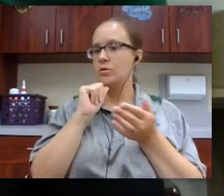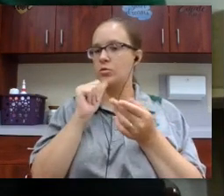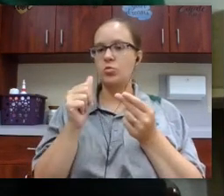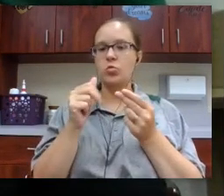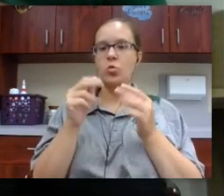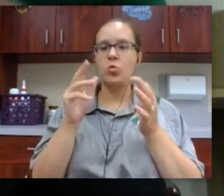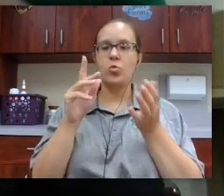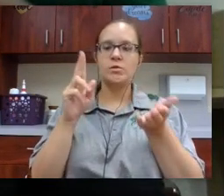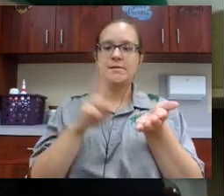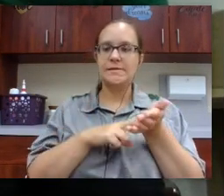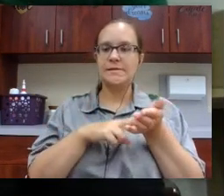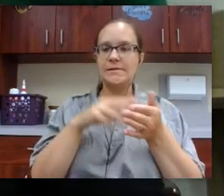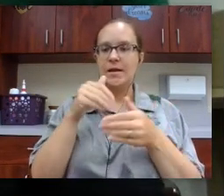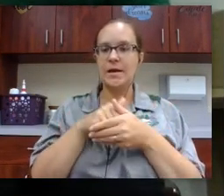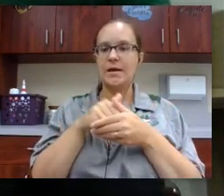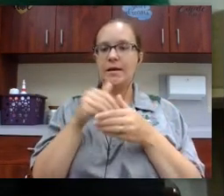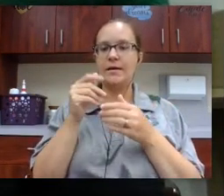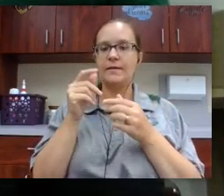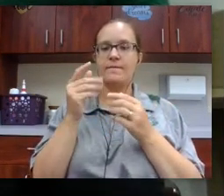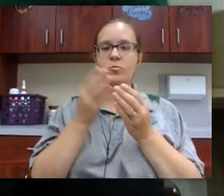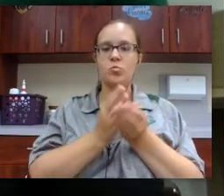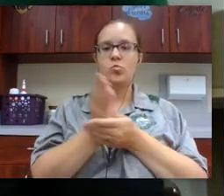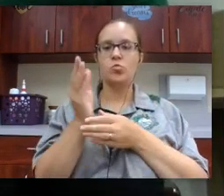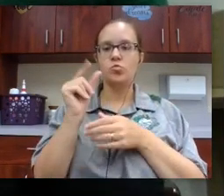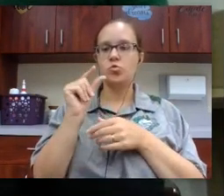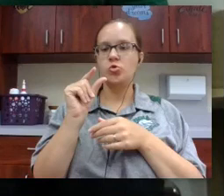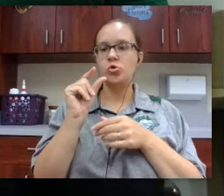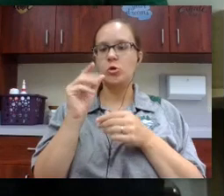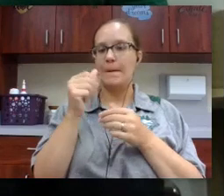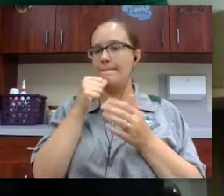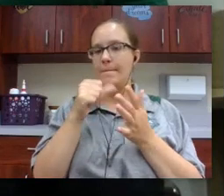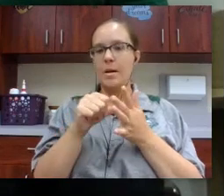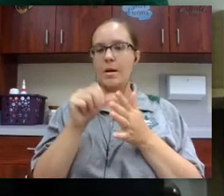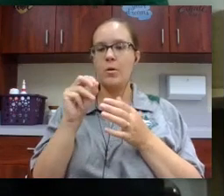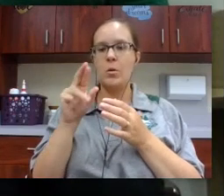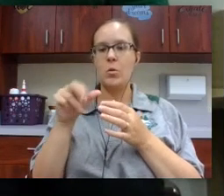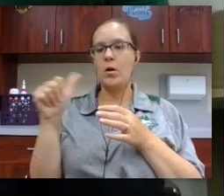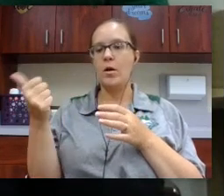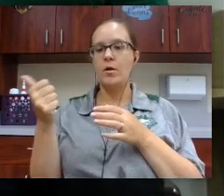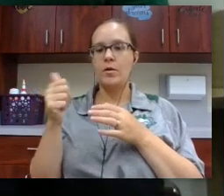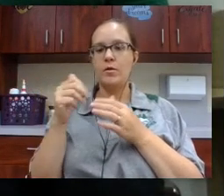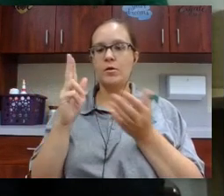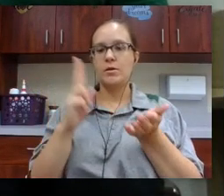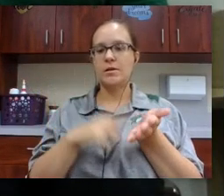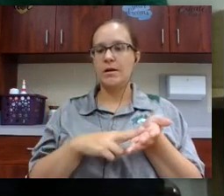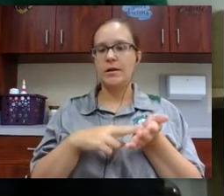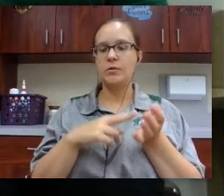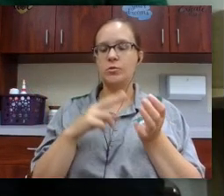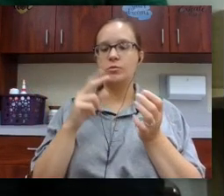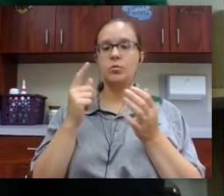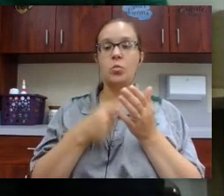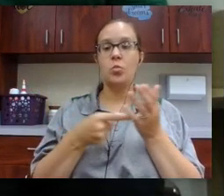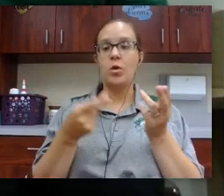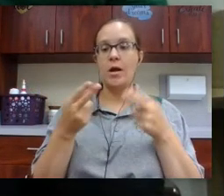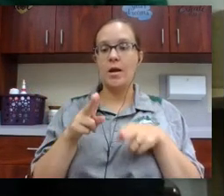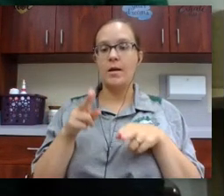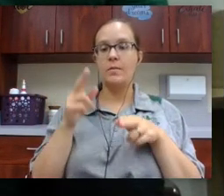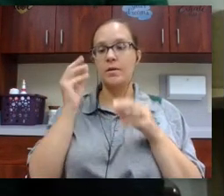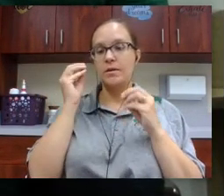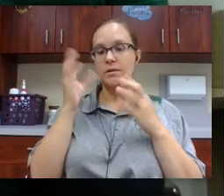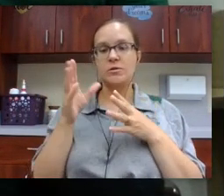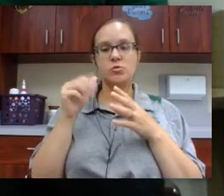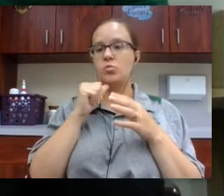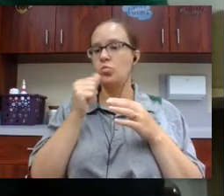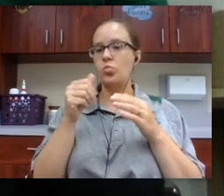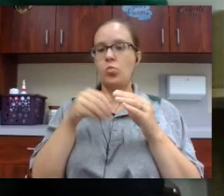Chromebook and logging into your classes through your Gmail or other accounts. What will happen is your teacher will